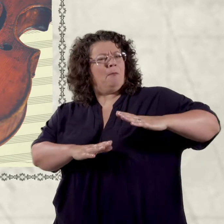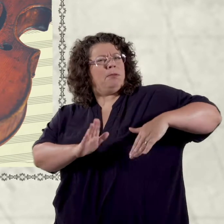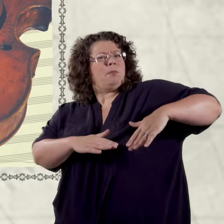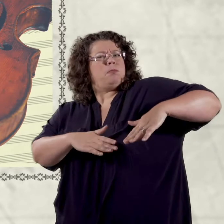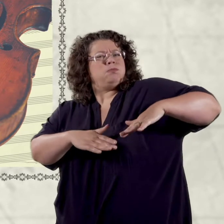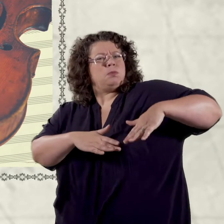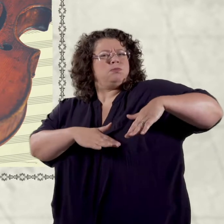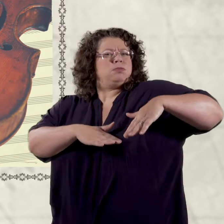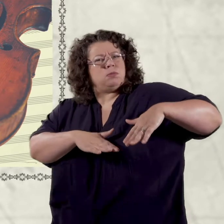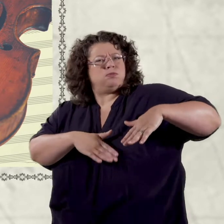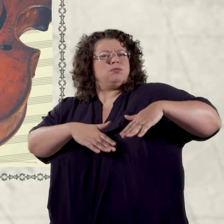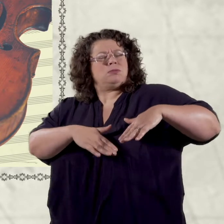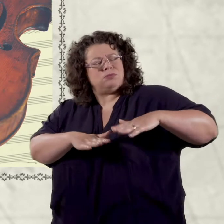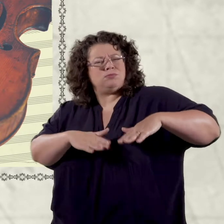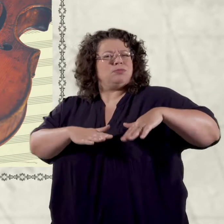this.